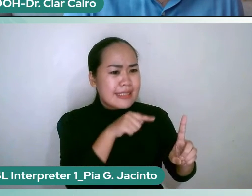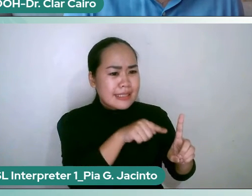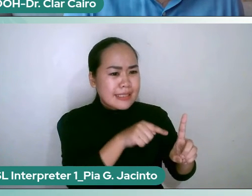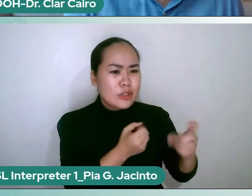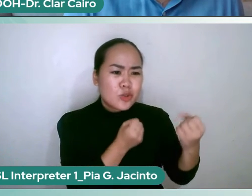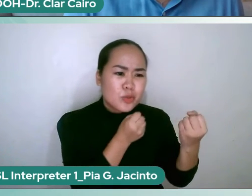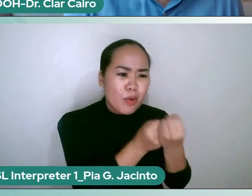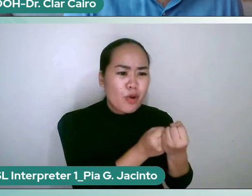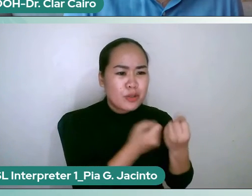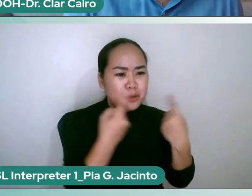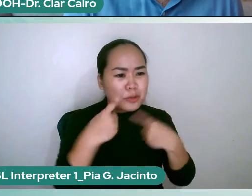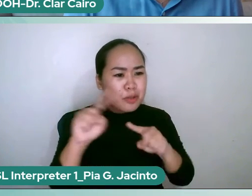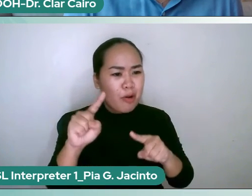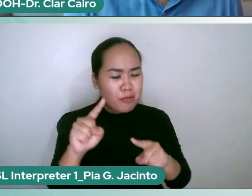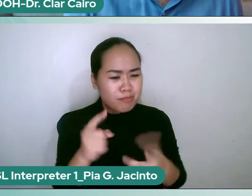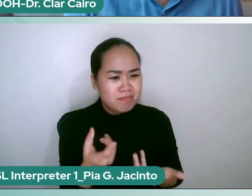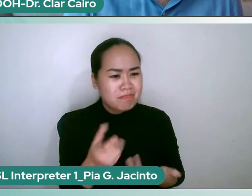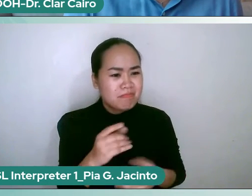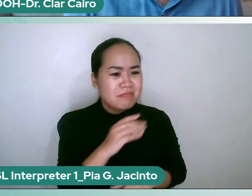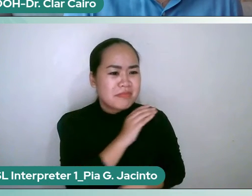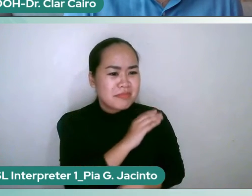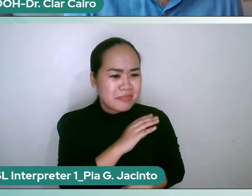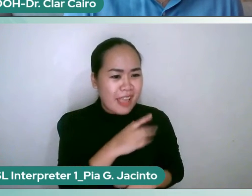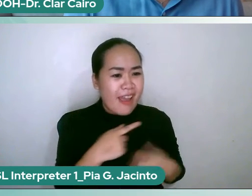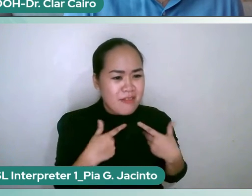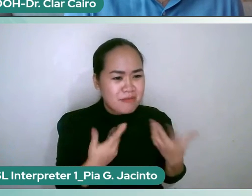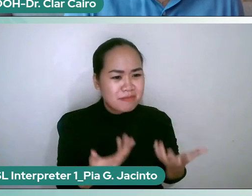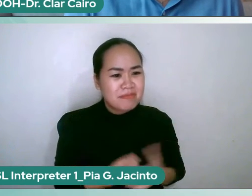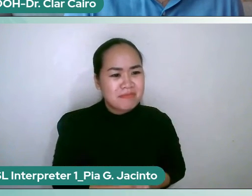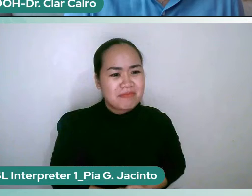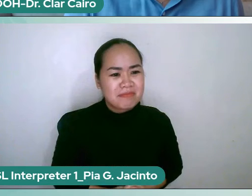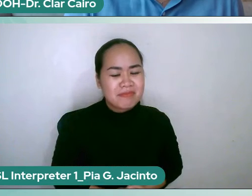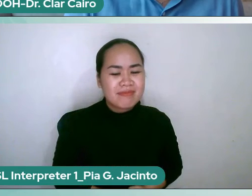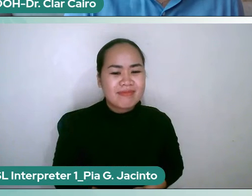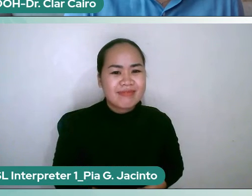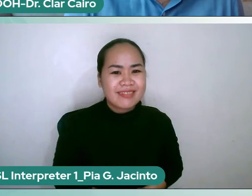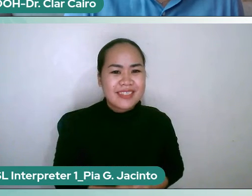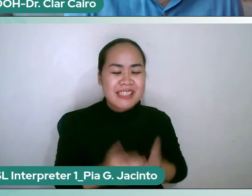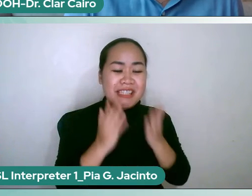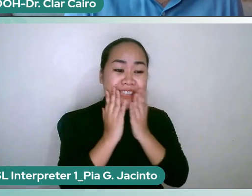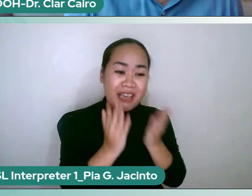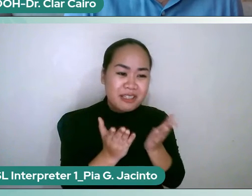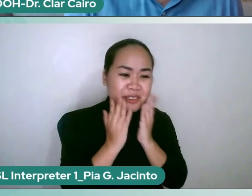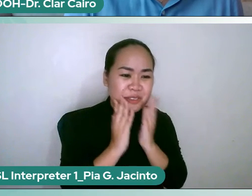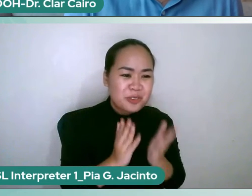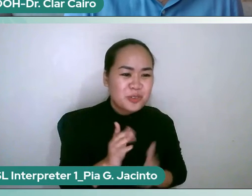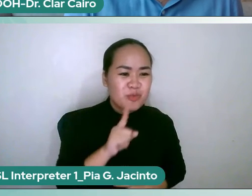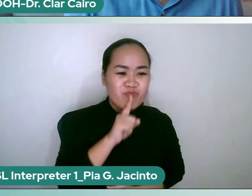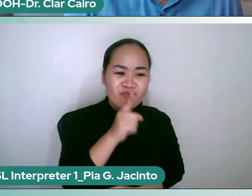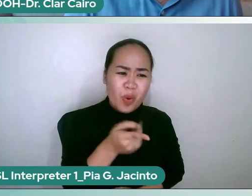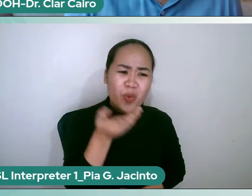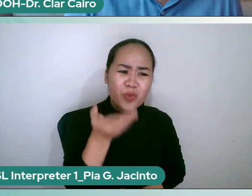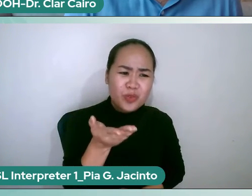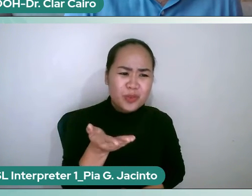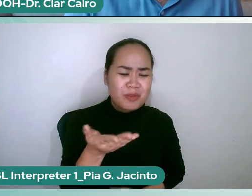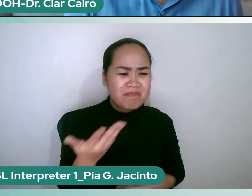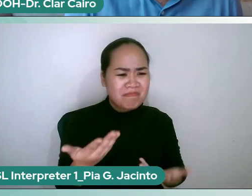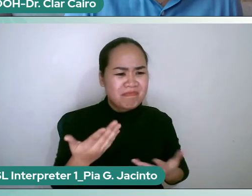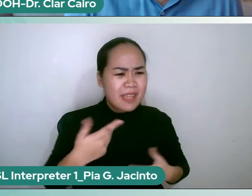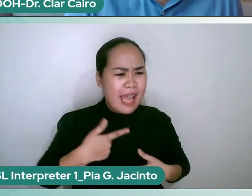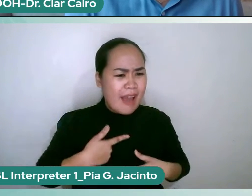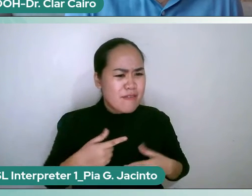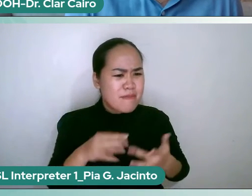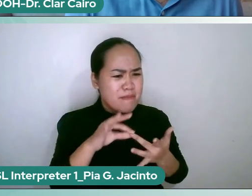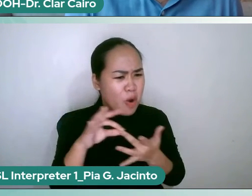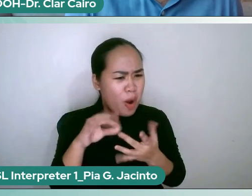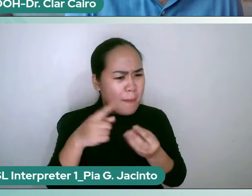critical. Well, thank you so much for that one. And I'm glad that you actually emphasized the part about